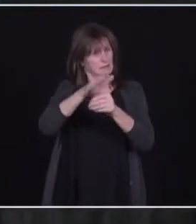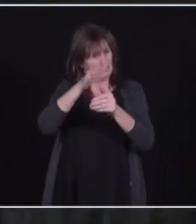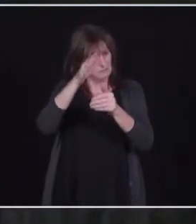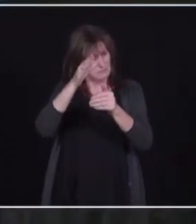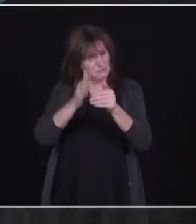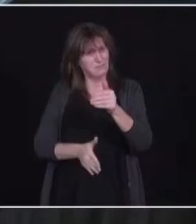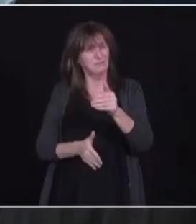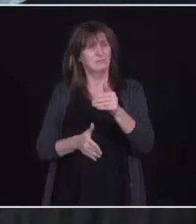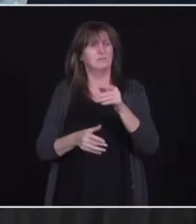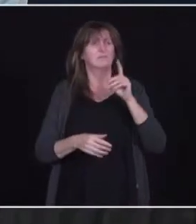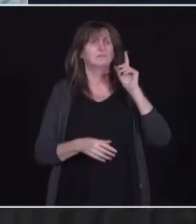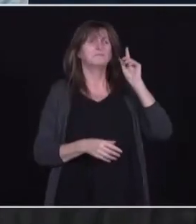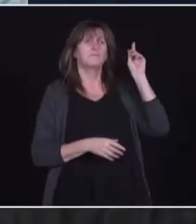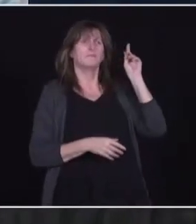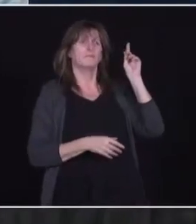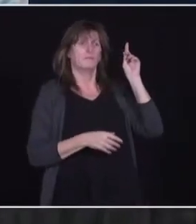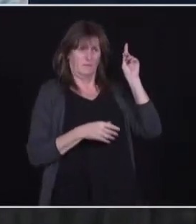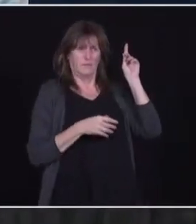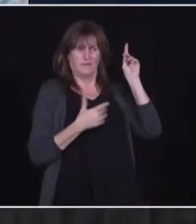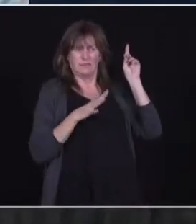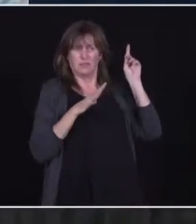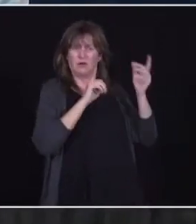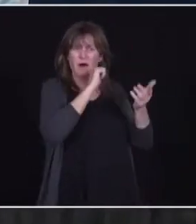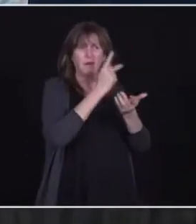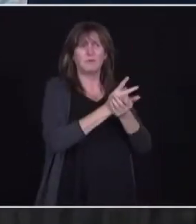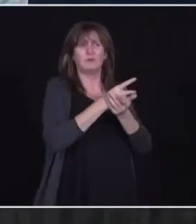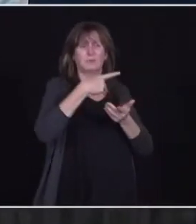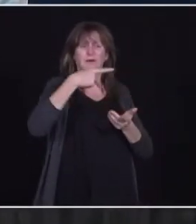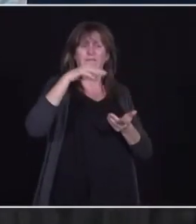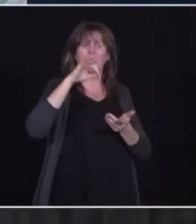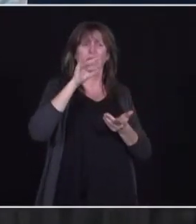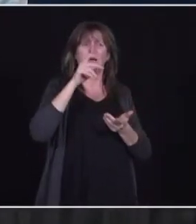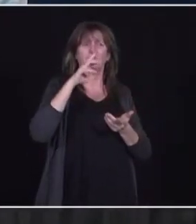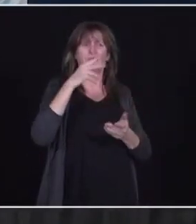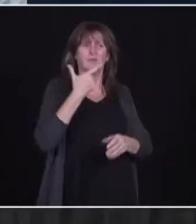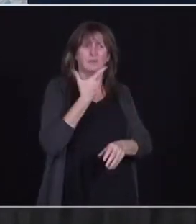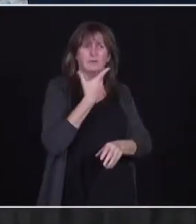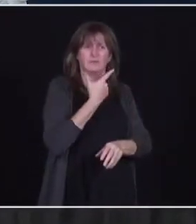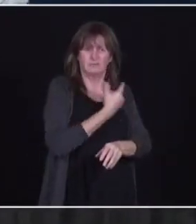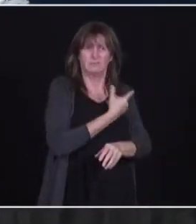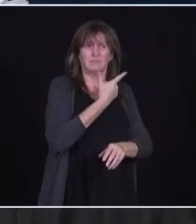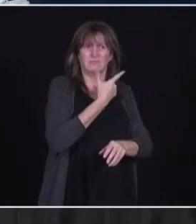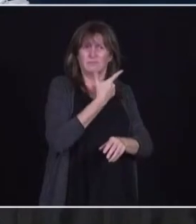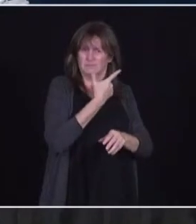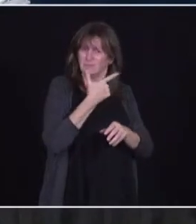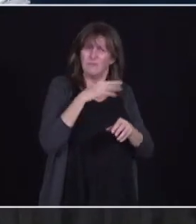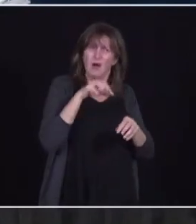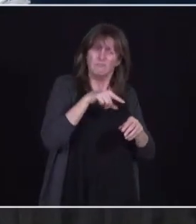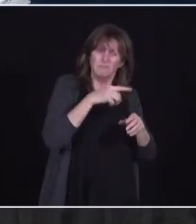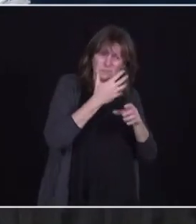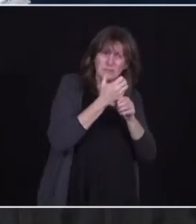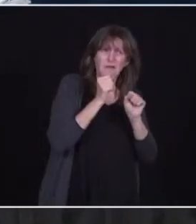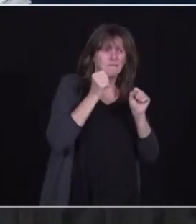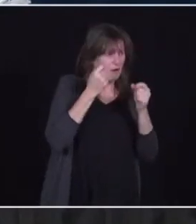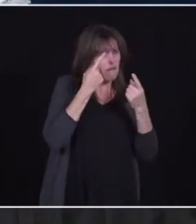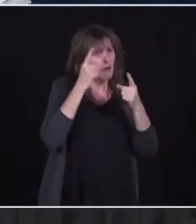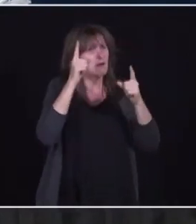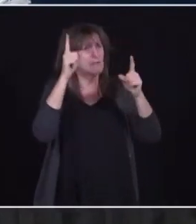health experts have found it safe and effective. Friends, there is light at the end of the tunnel.